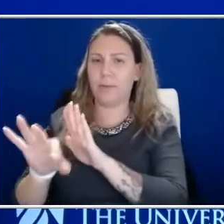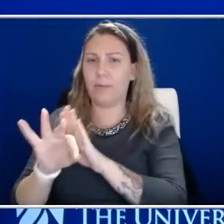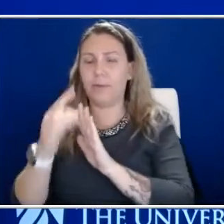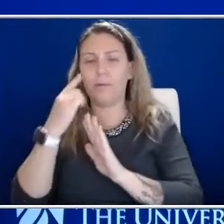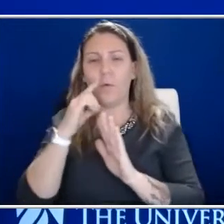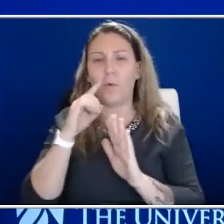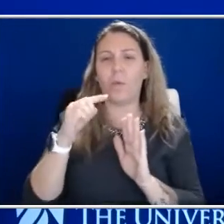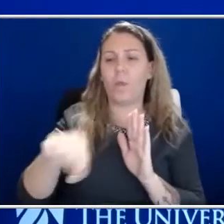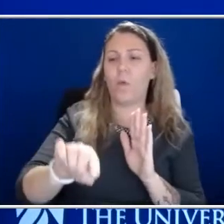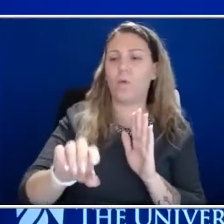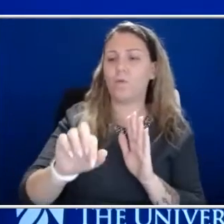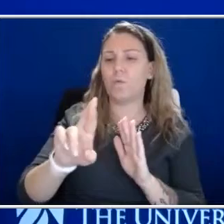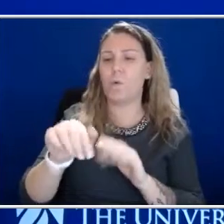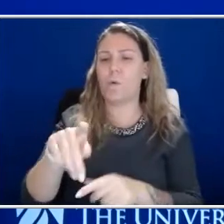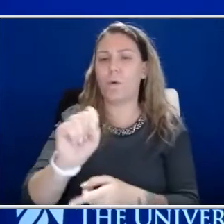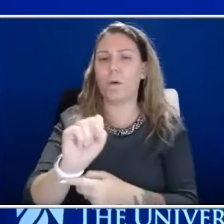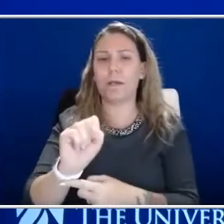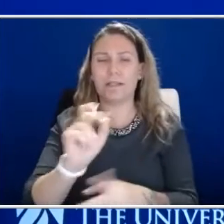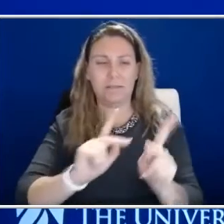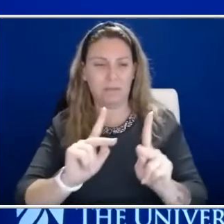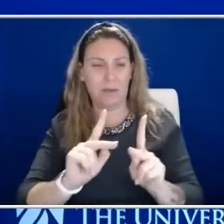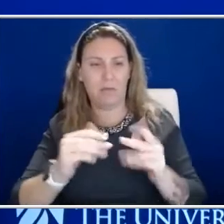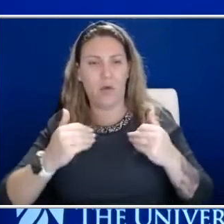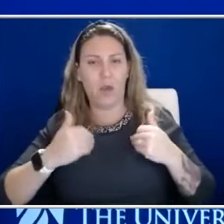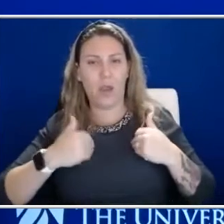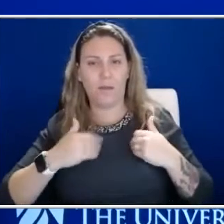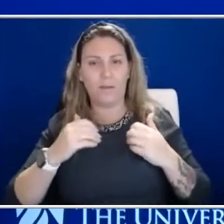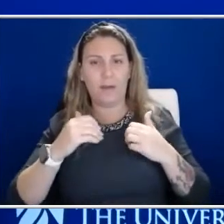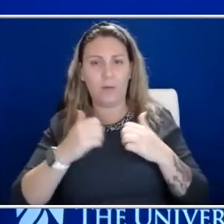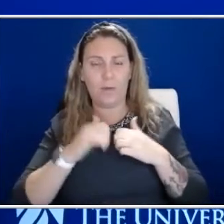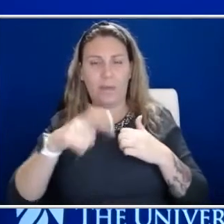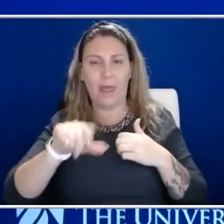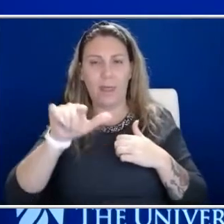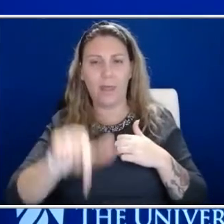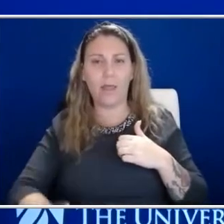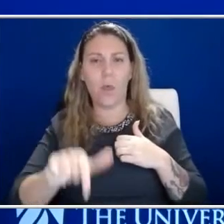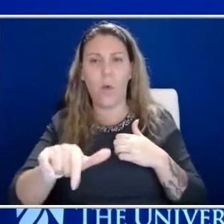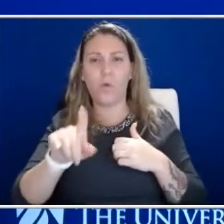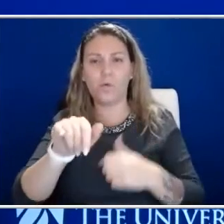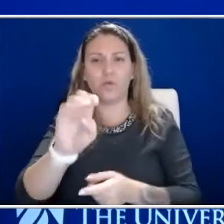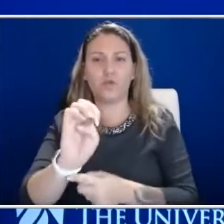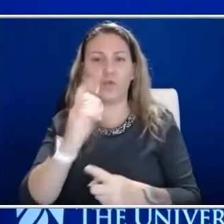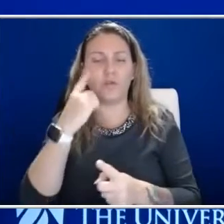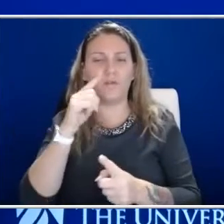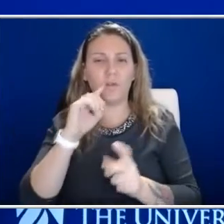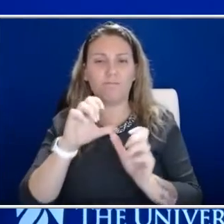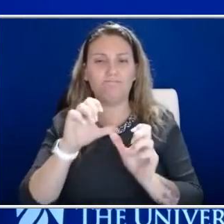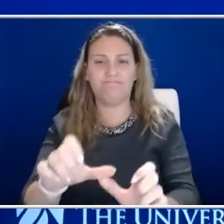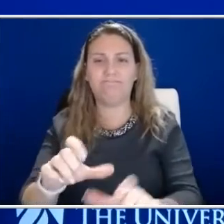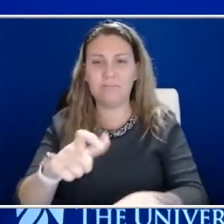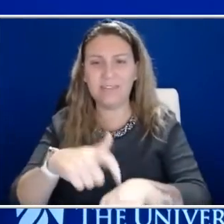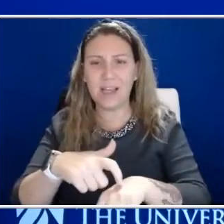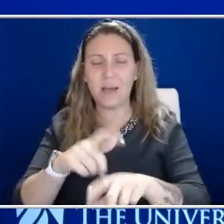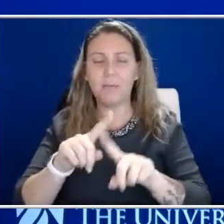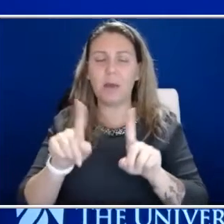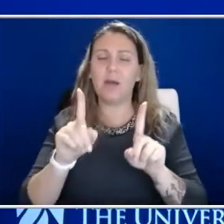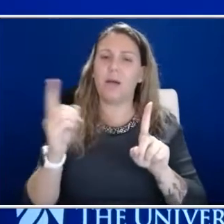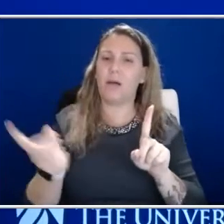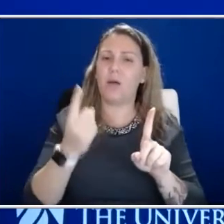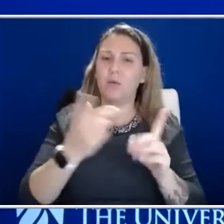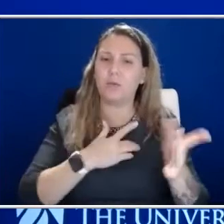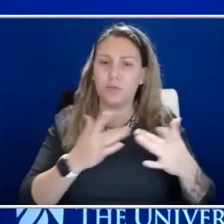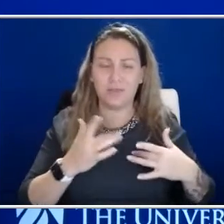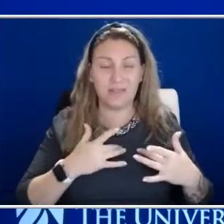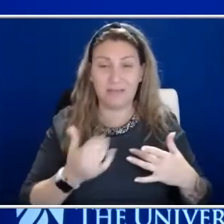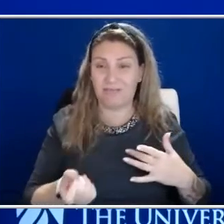antibiotics that people are taking in those low doses for chronic periods of time. Certainly there's always the concern about taking any medicine